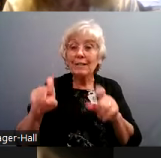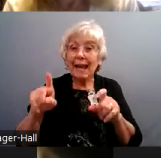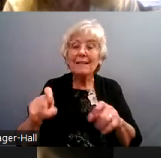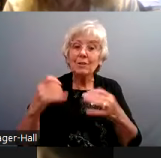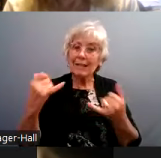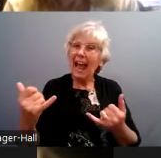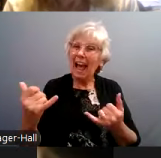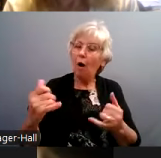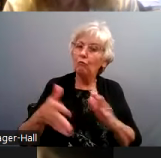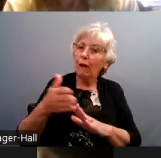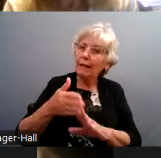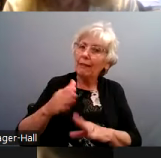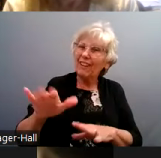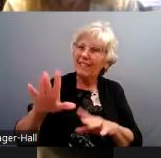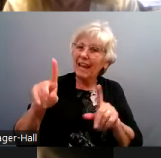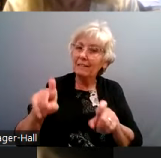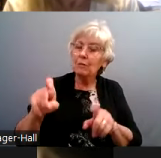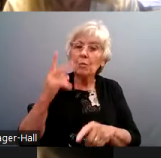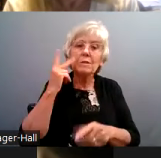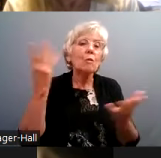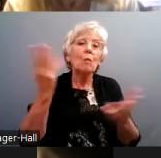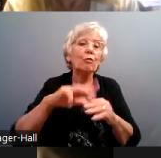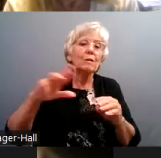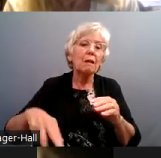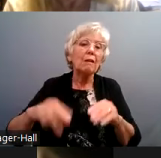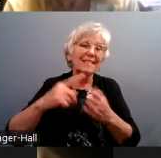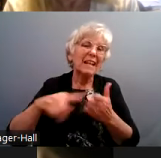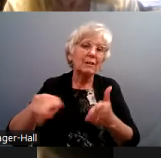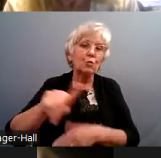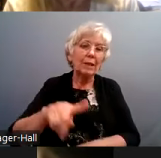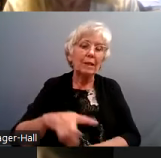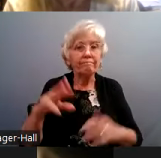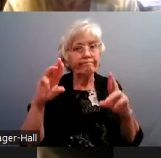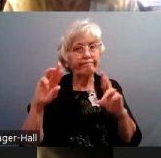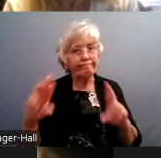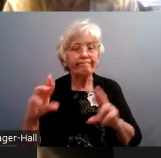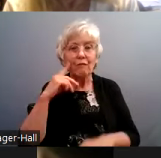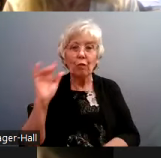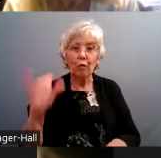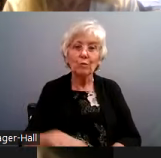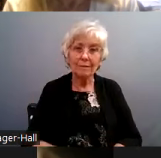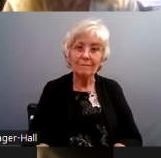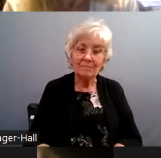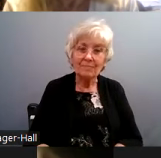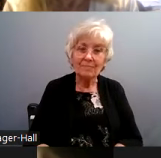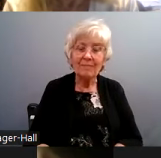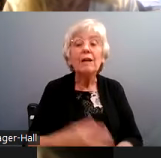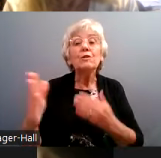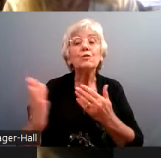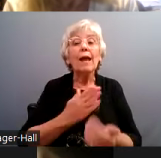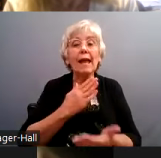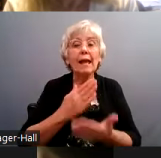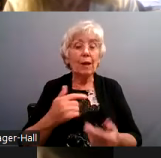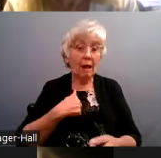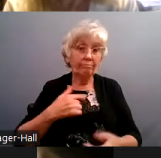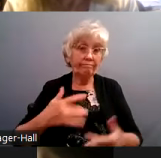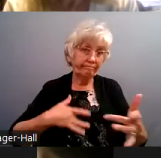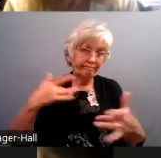now. So we should find out the results early next week. So fingers crossed on those guys. So anyway, I'm really excited to be